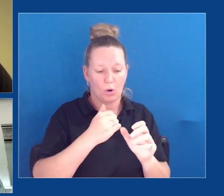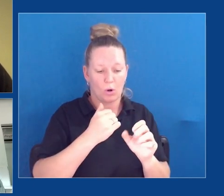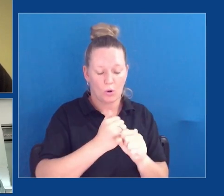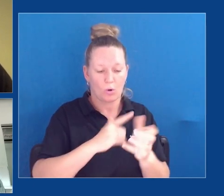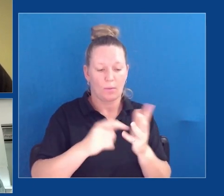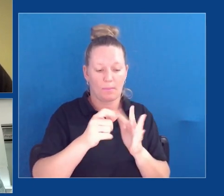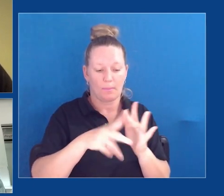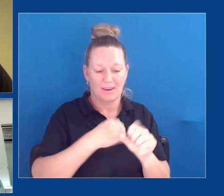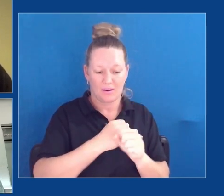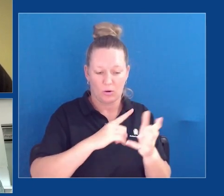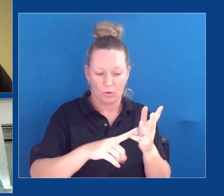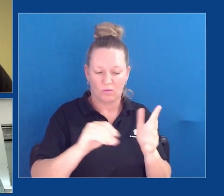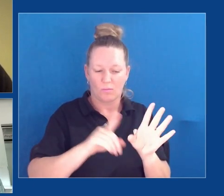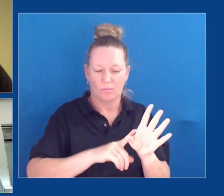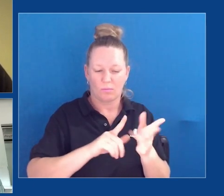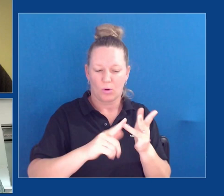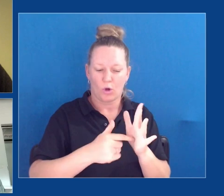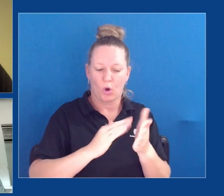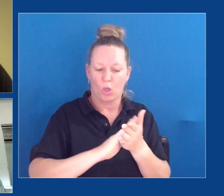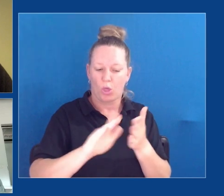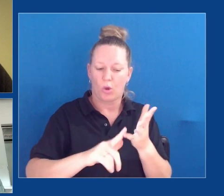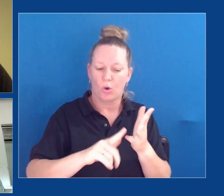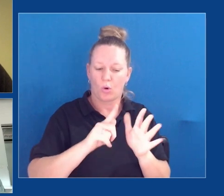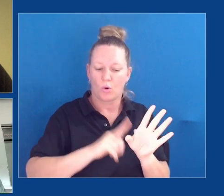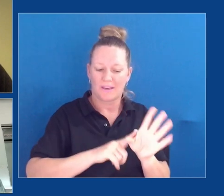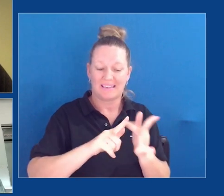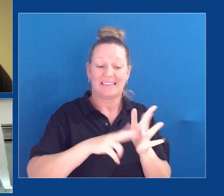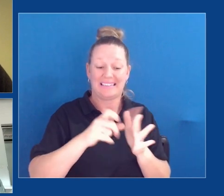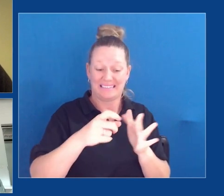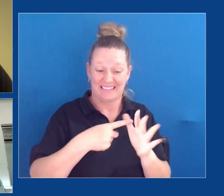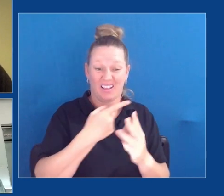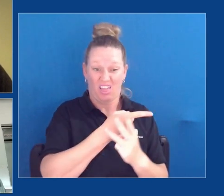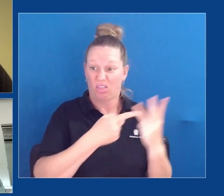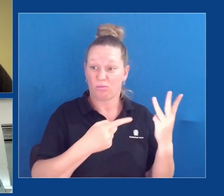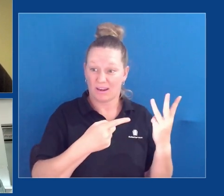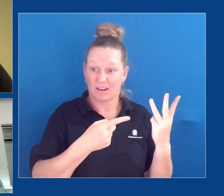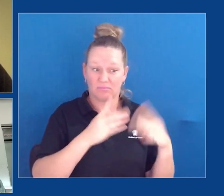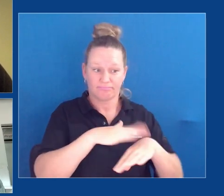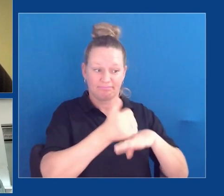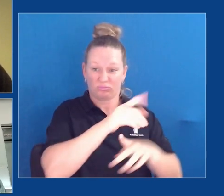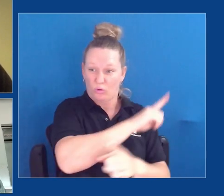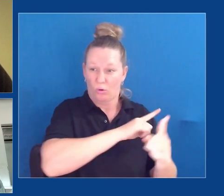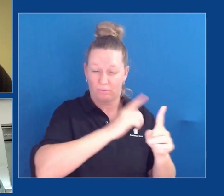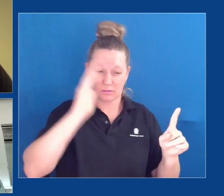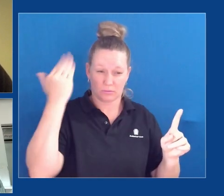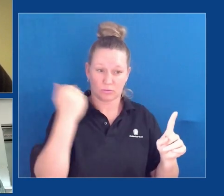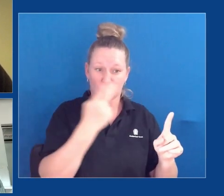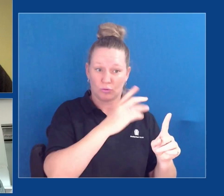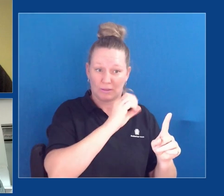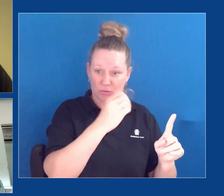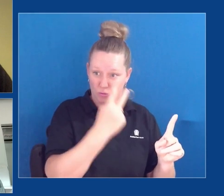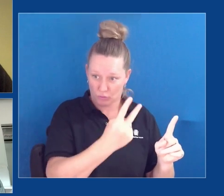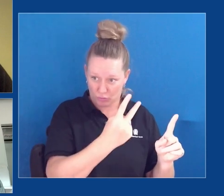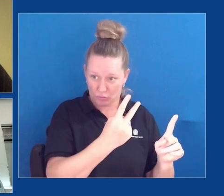Garma Festival in August 2002. And there was a very positive, strong, and I